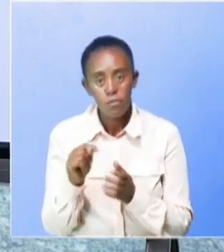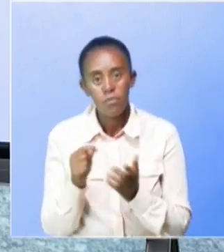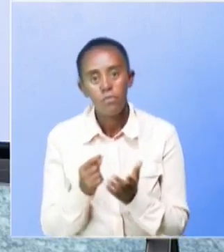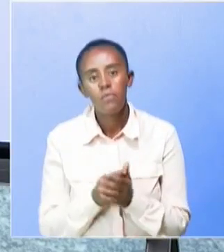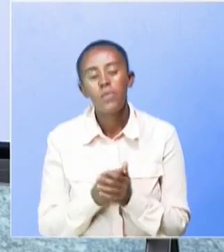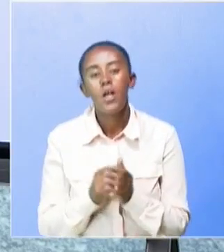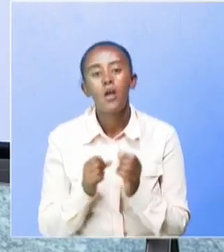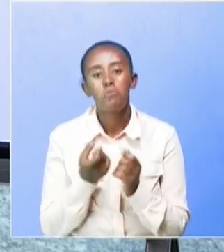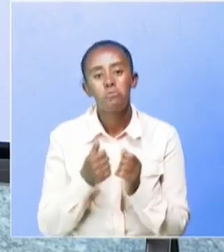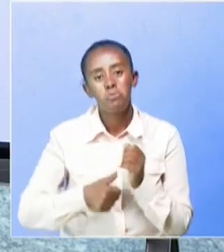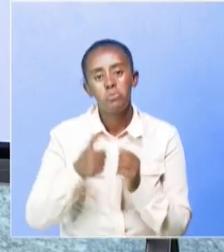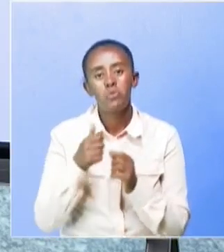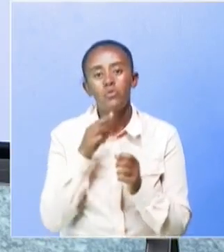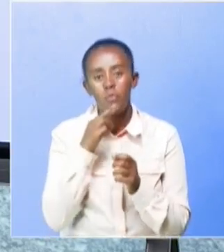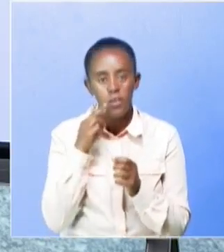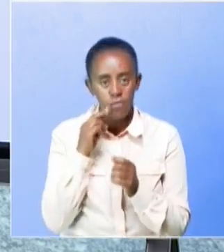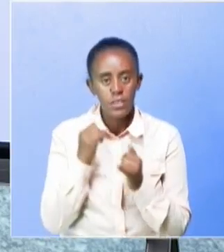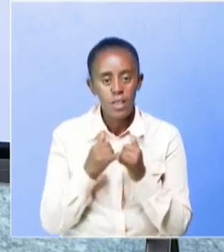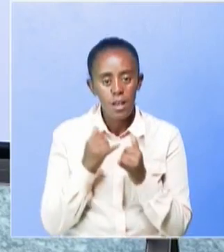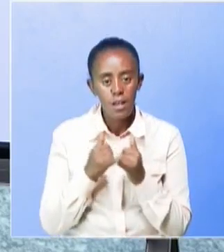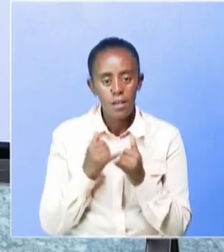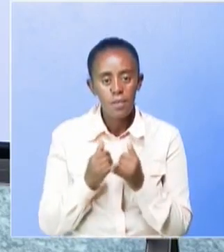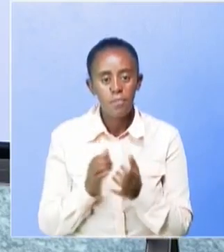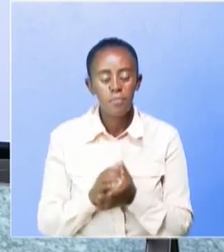verb. The last one